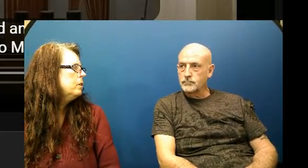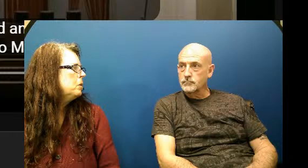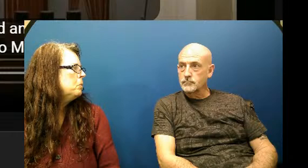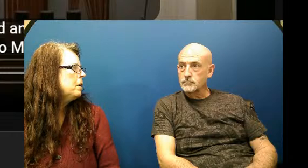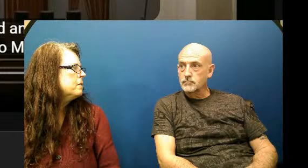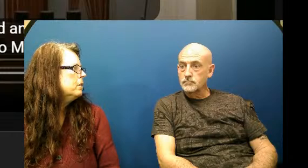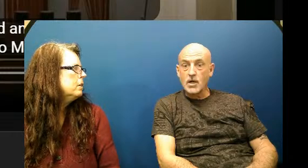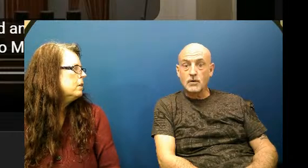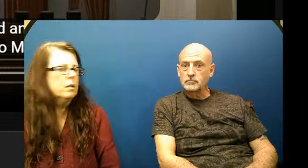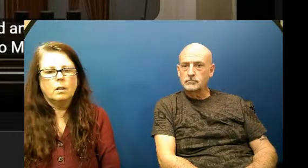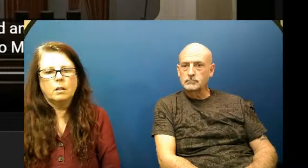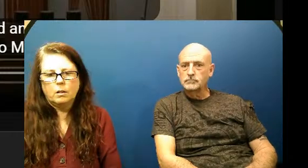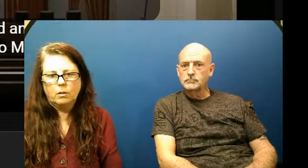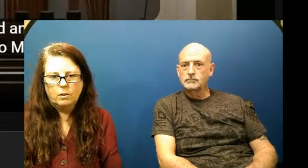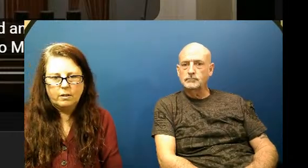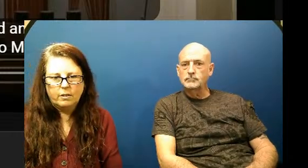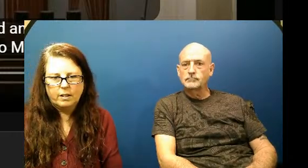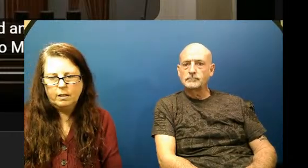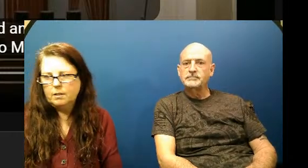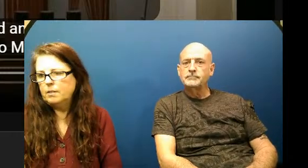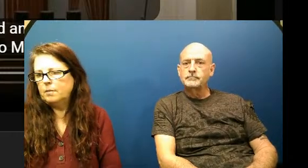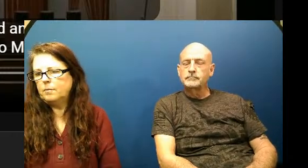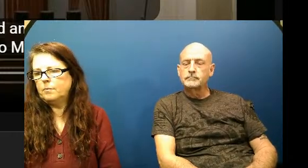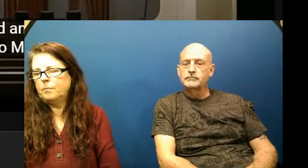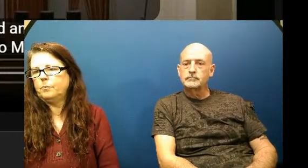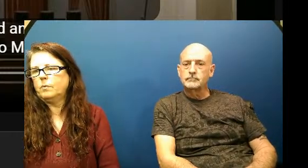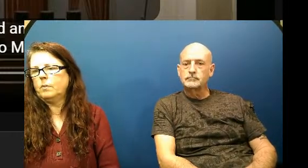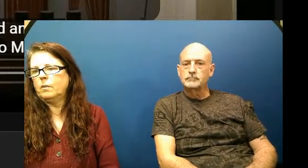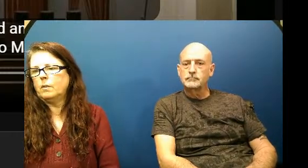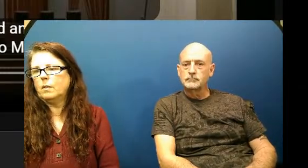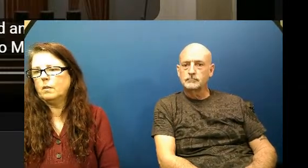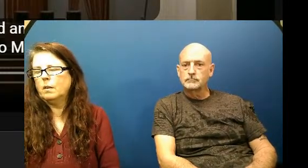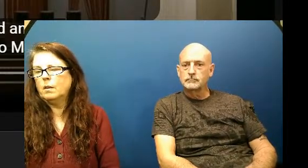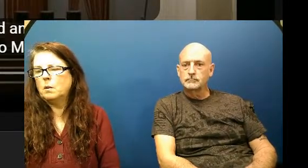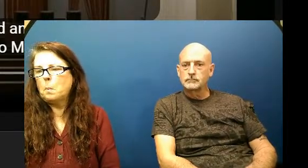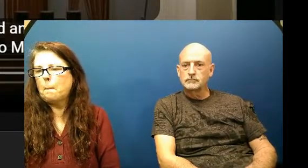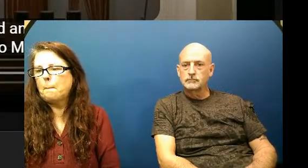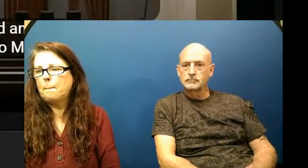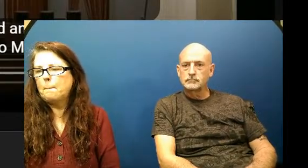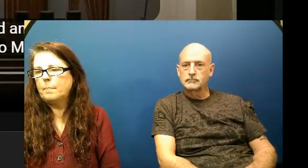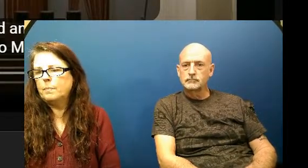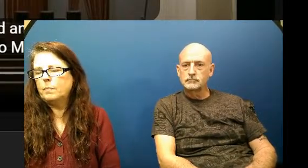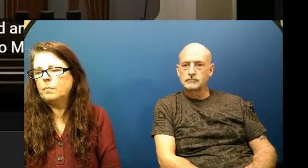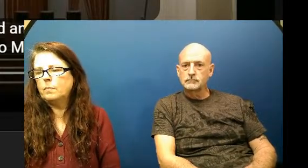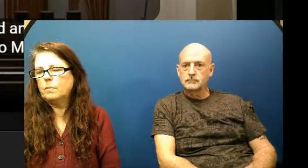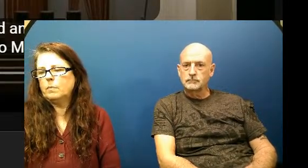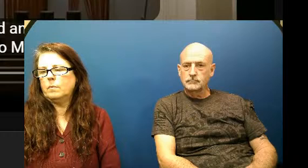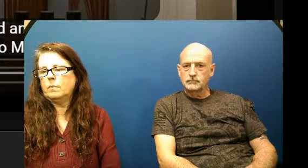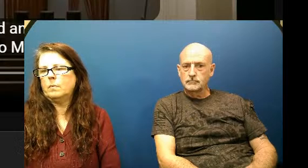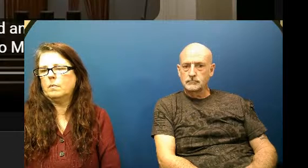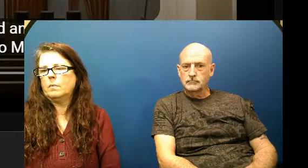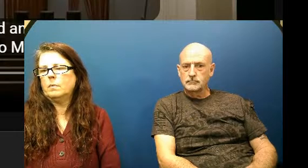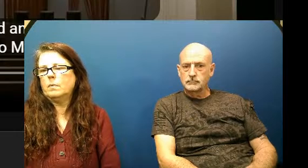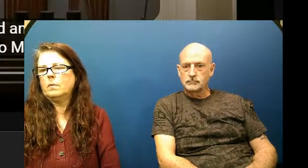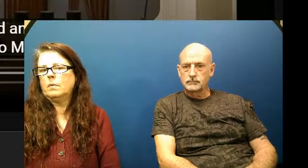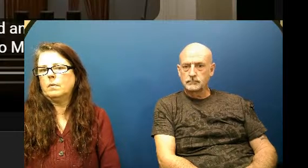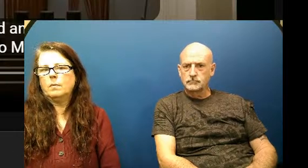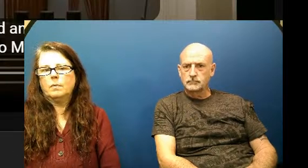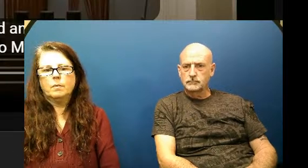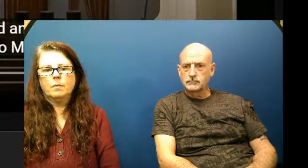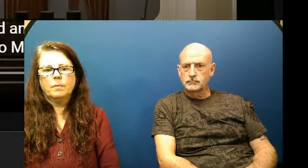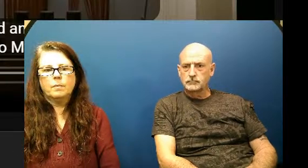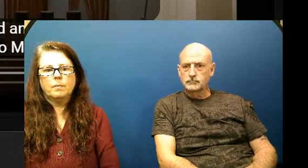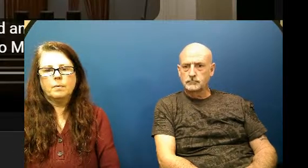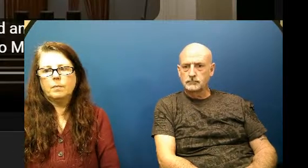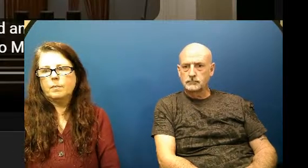Will you tell me to pause it? No. Oh, okay. I don't think you are supposed to ignore that at all, but I also don't think that it changes